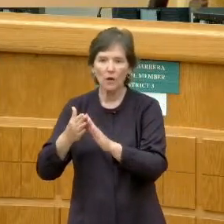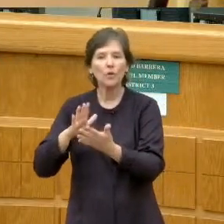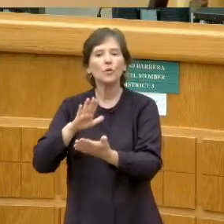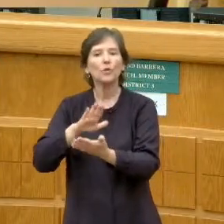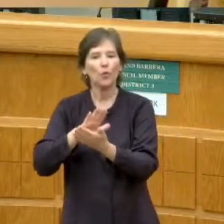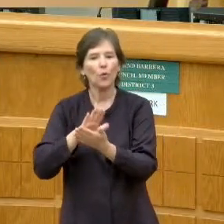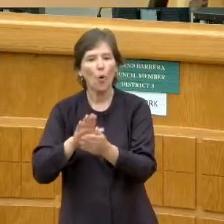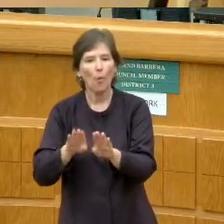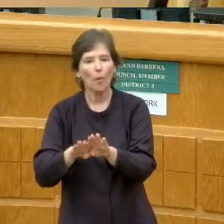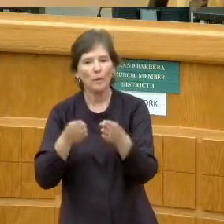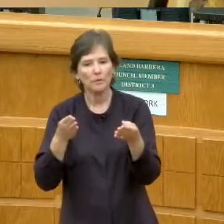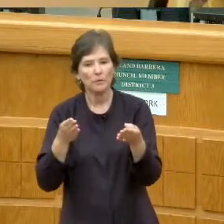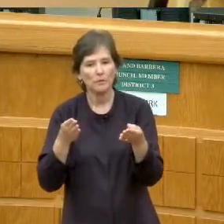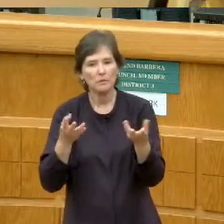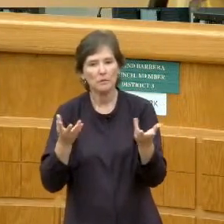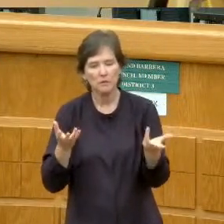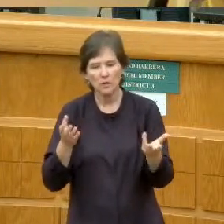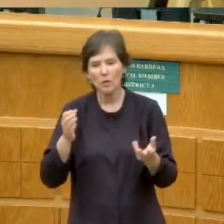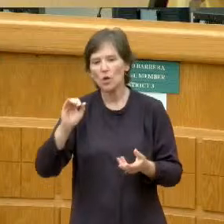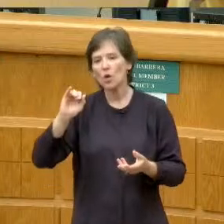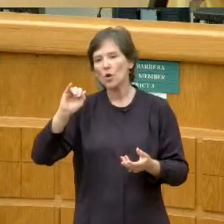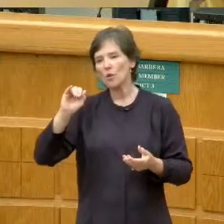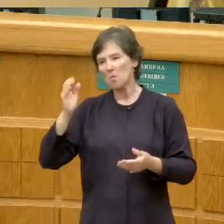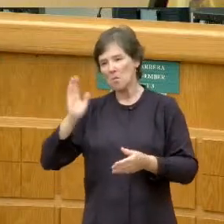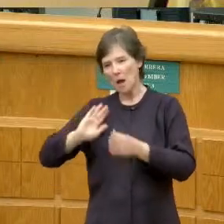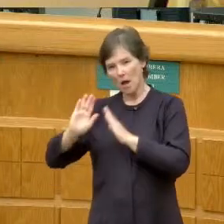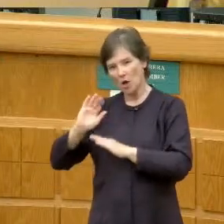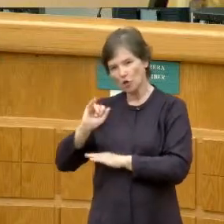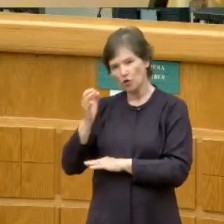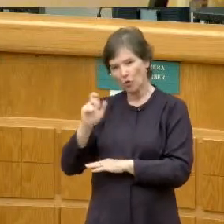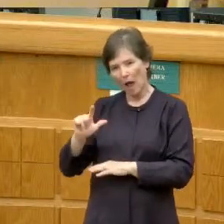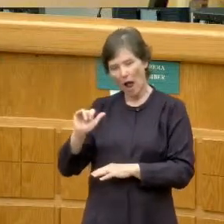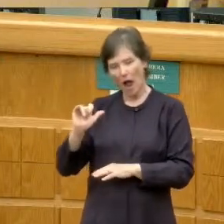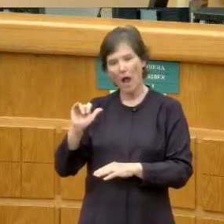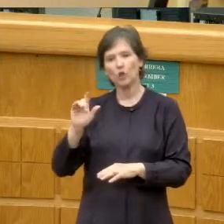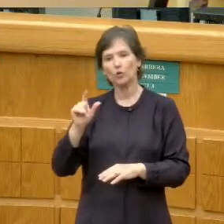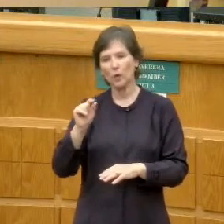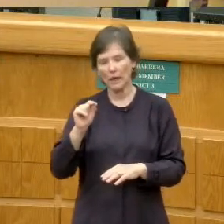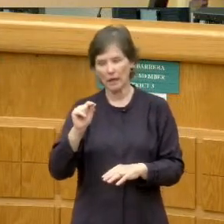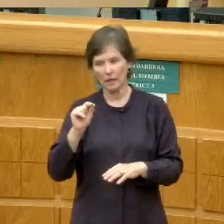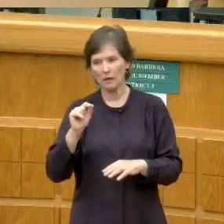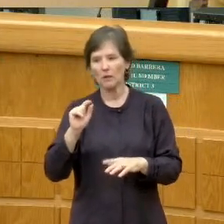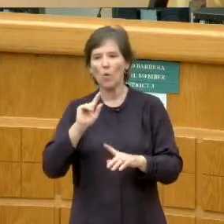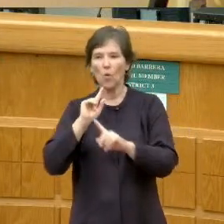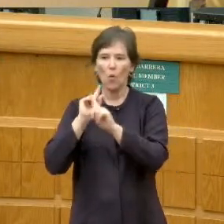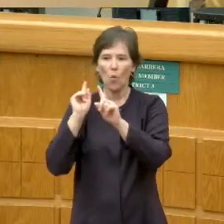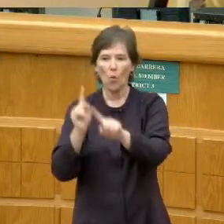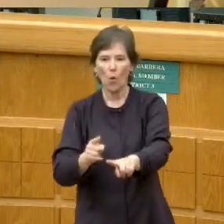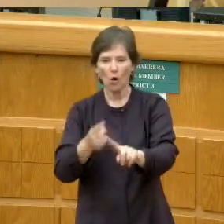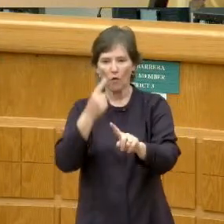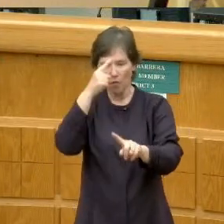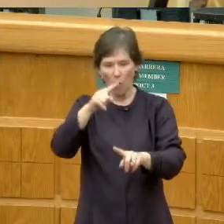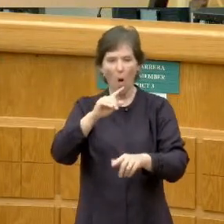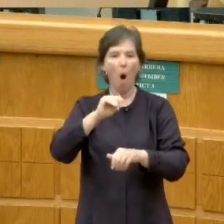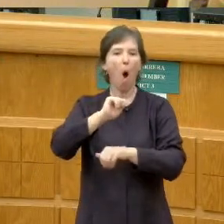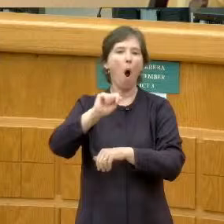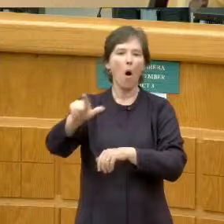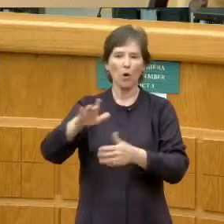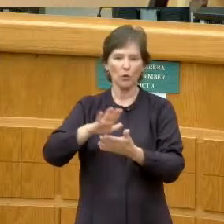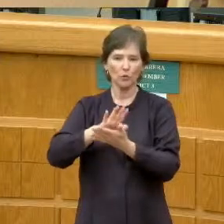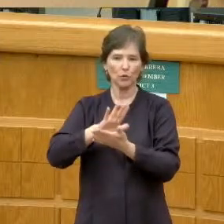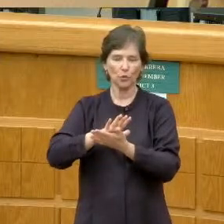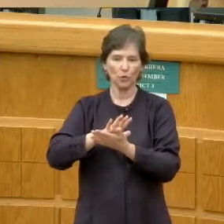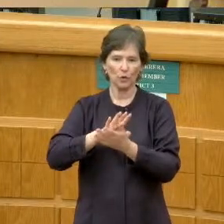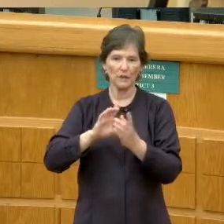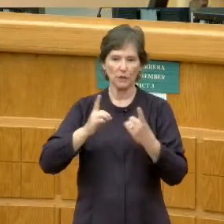Ram, our local health authority, issued an order for all independent school districts in Nueces County to delay